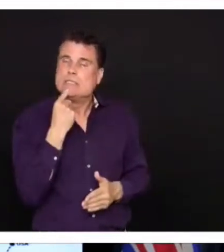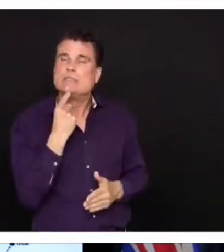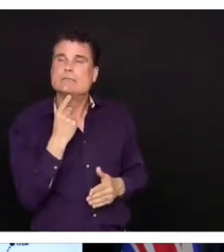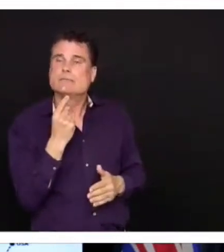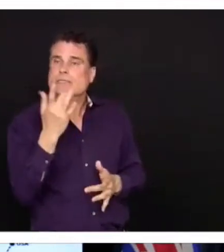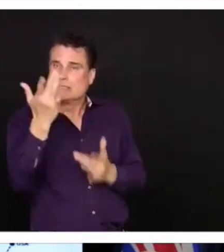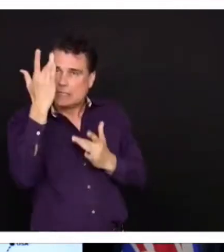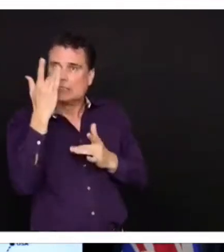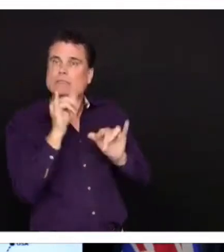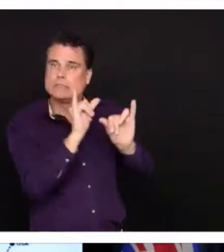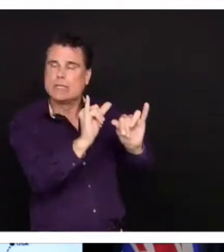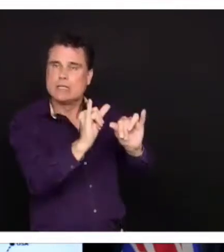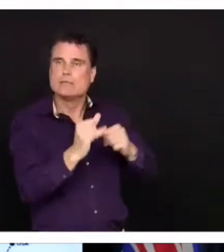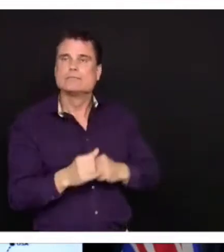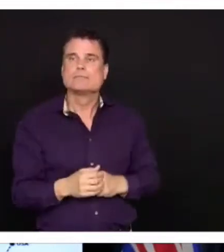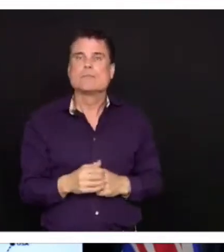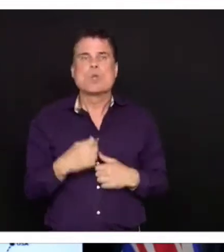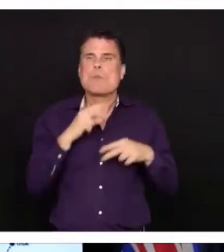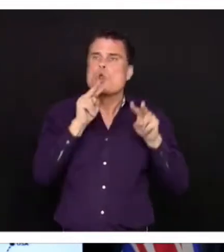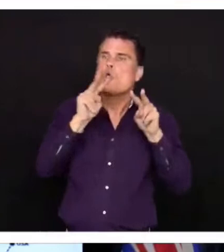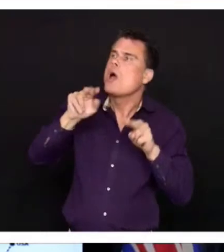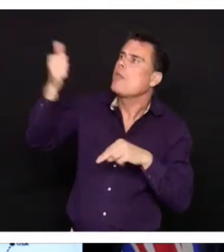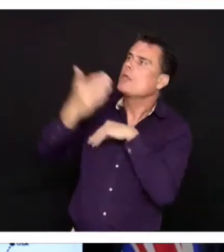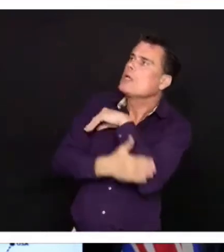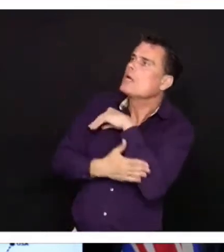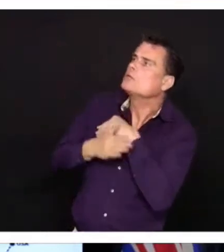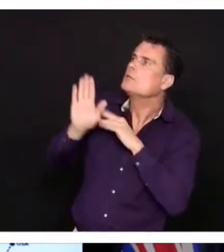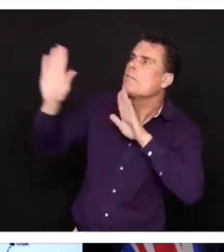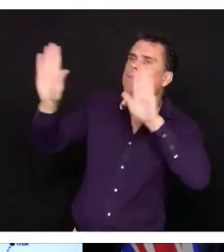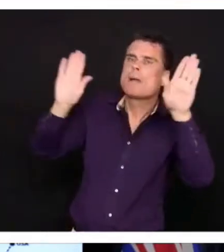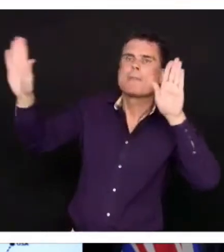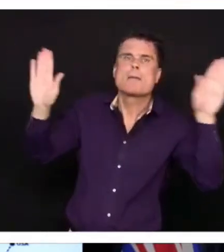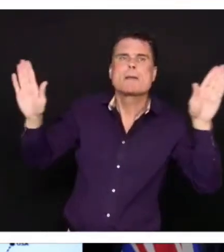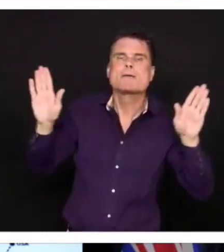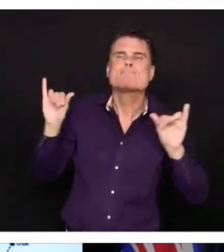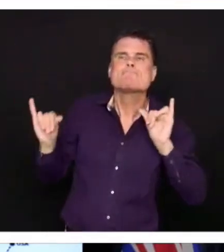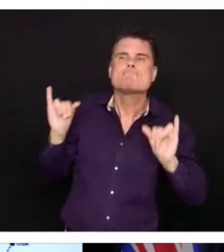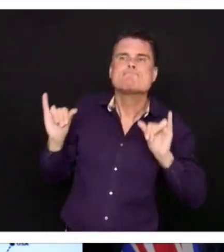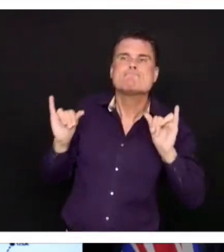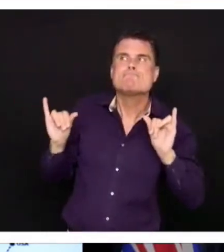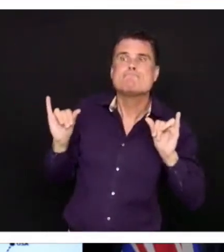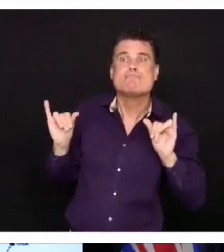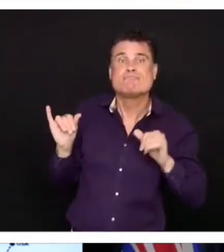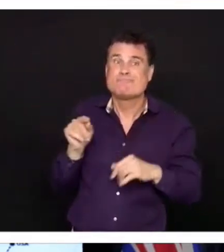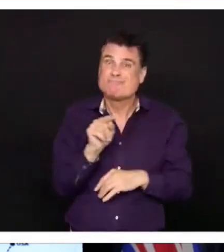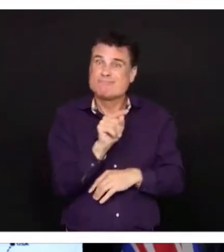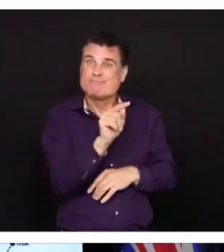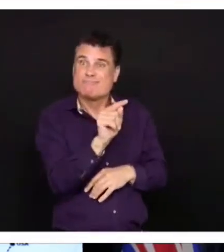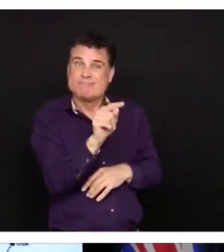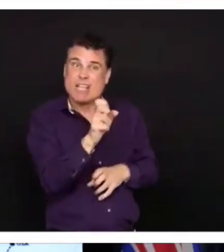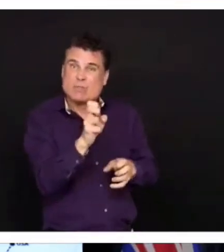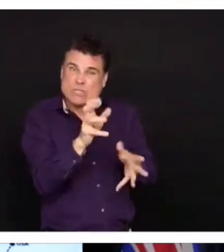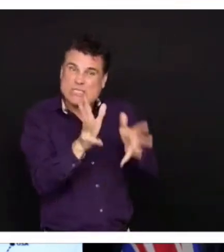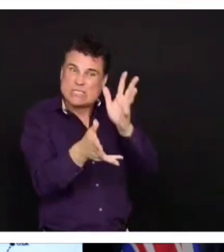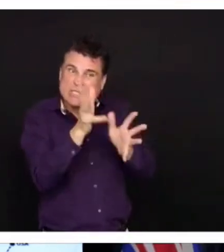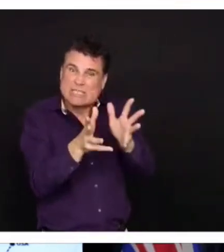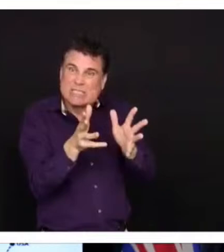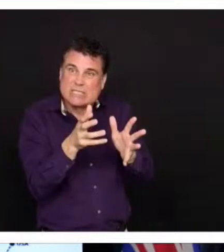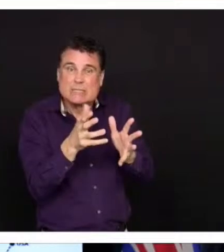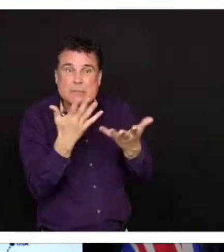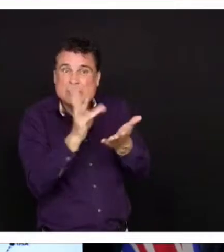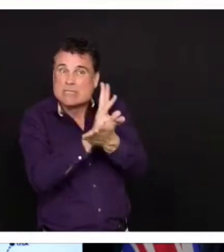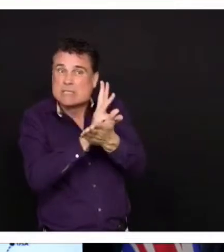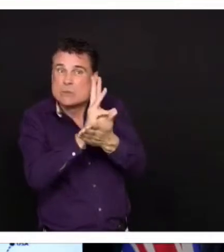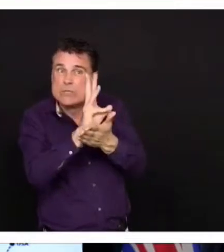So it is unfortunately the truth that we are going to see more people die from this disease in the coming weeks here in BC.